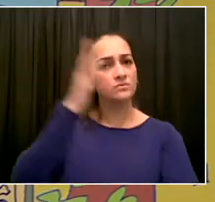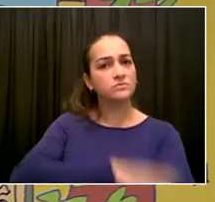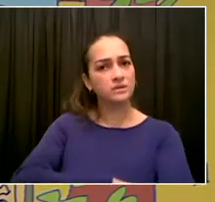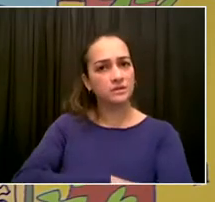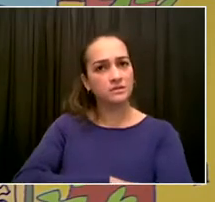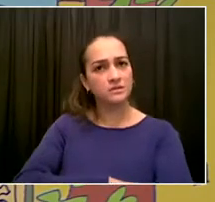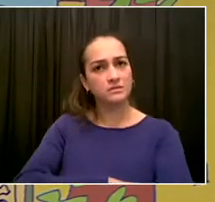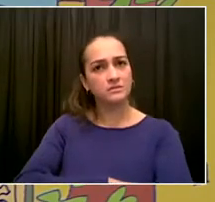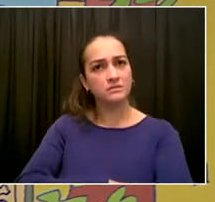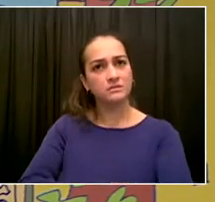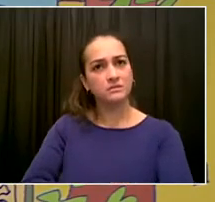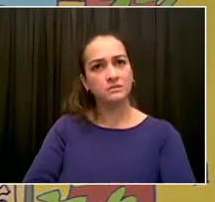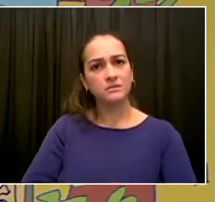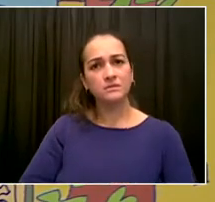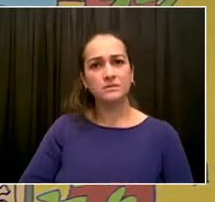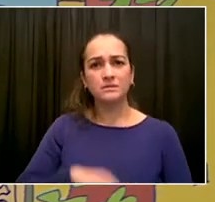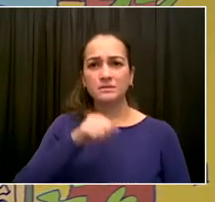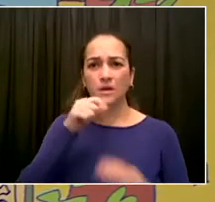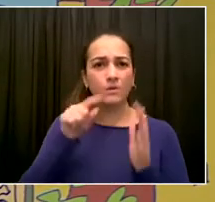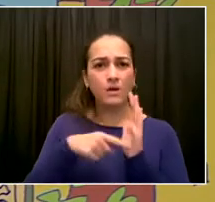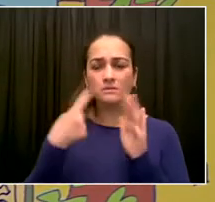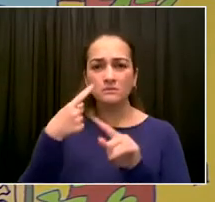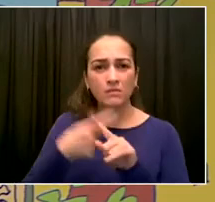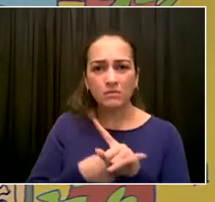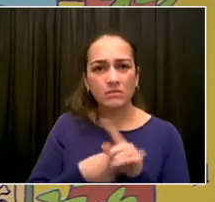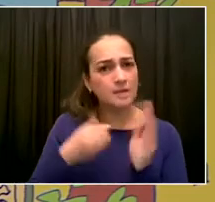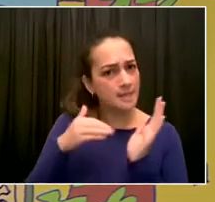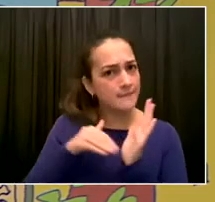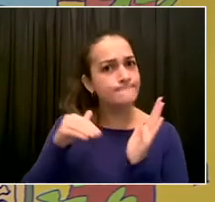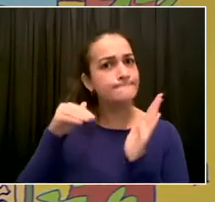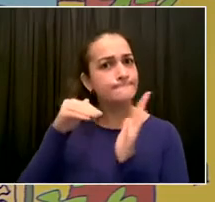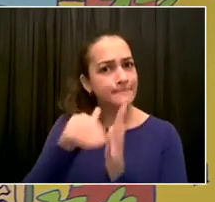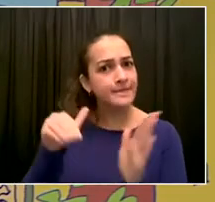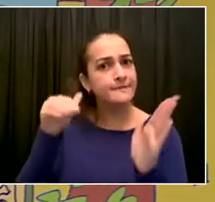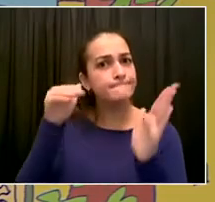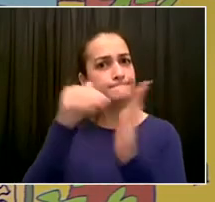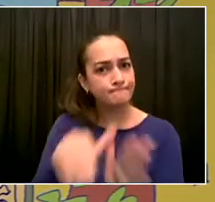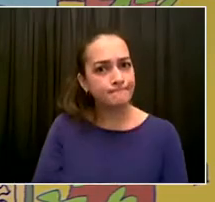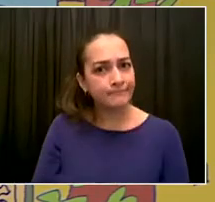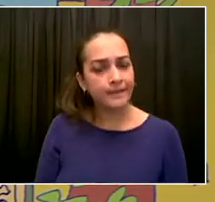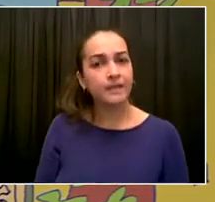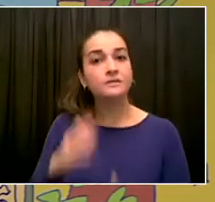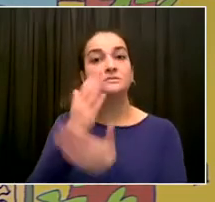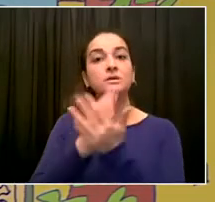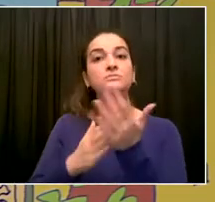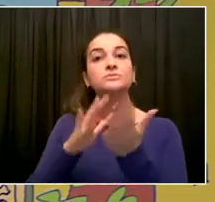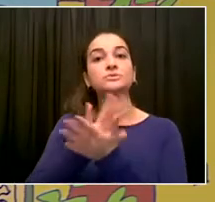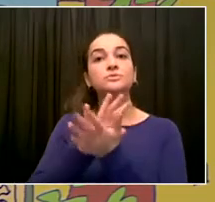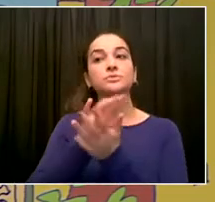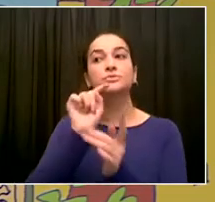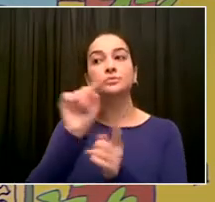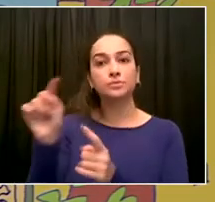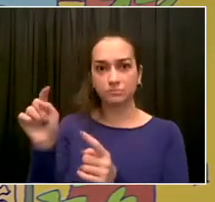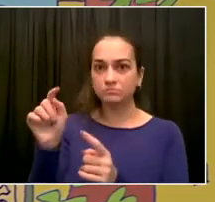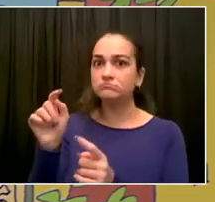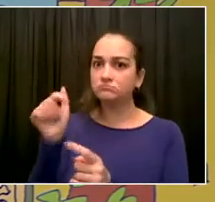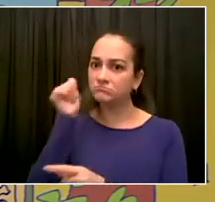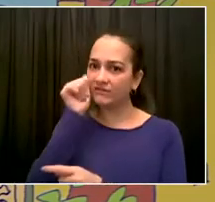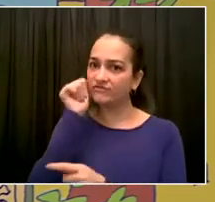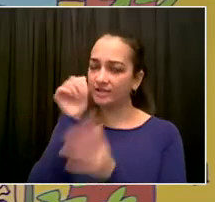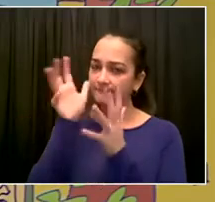are some schools where more consistent scanning makes sense. There are other schools where it doesn't. We've said many times over the years this has to be a